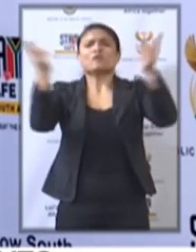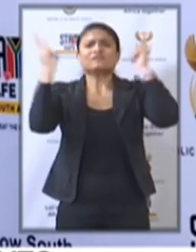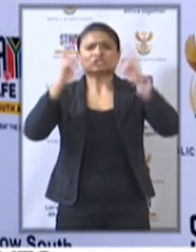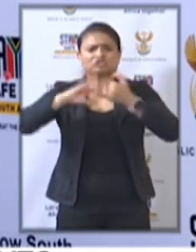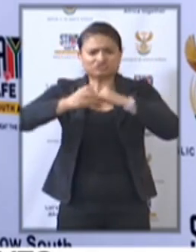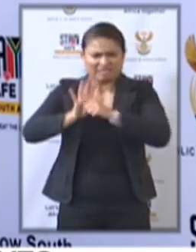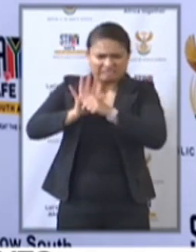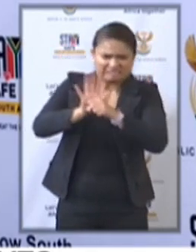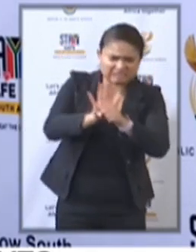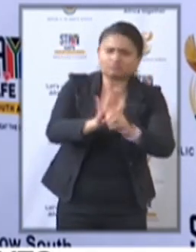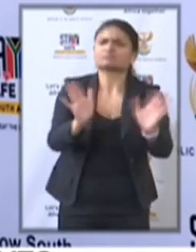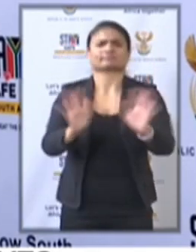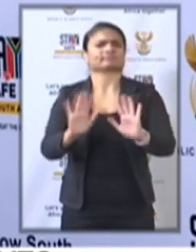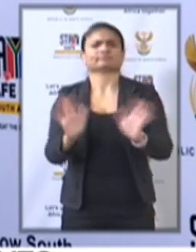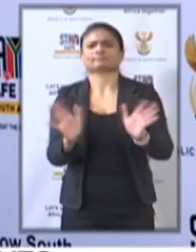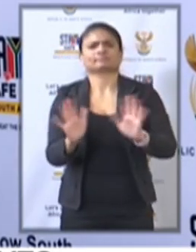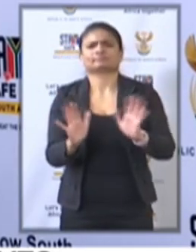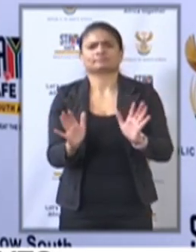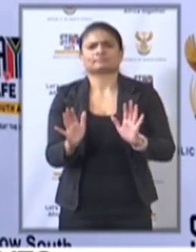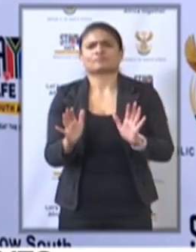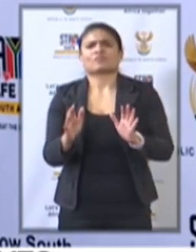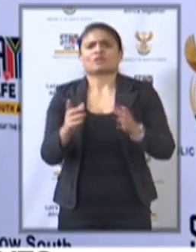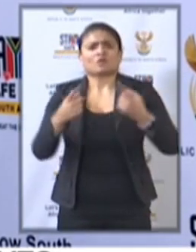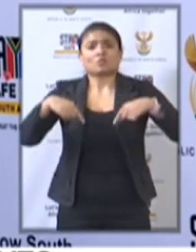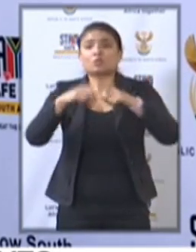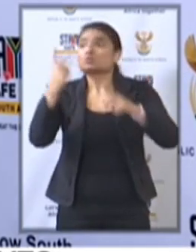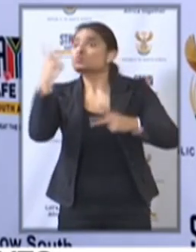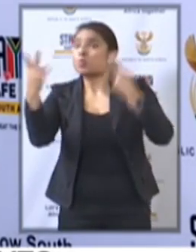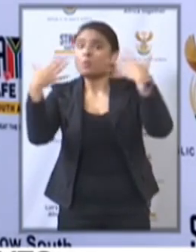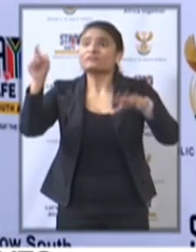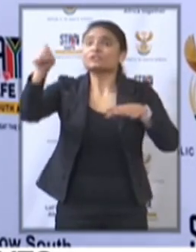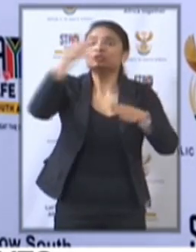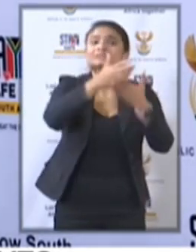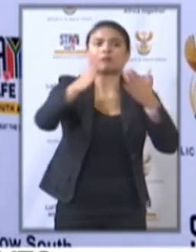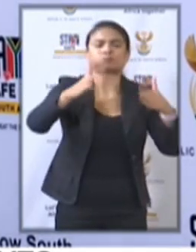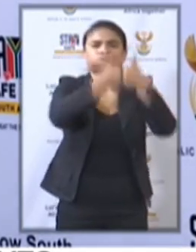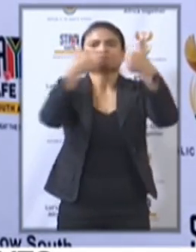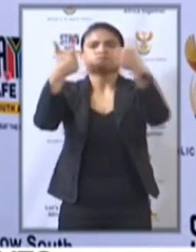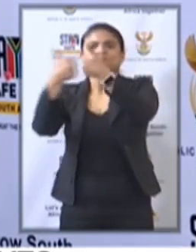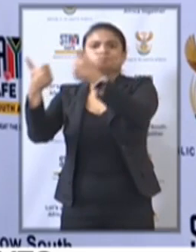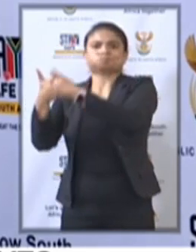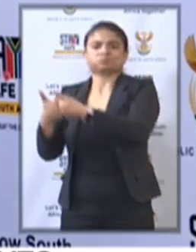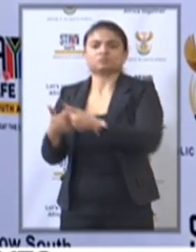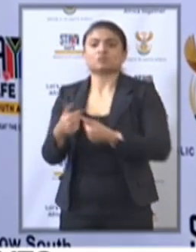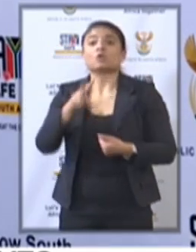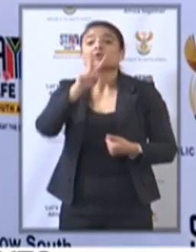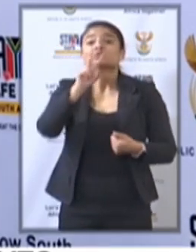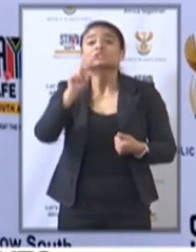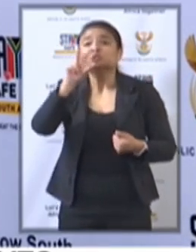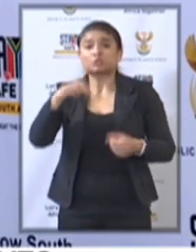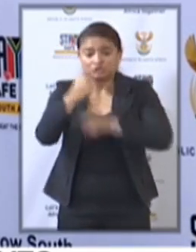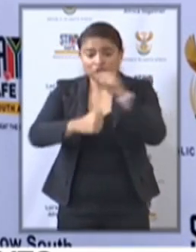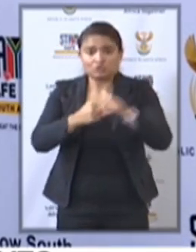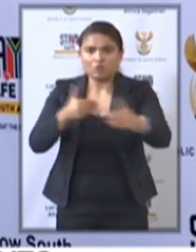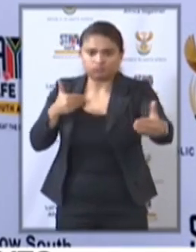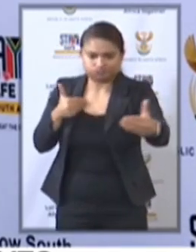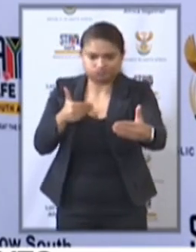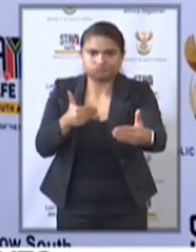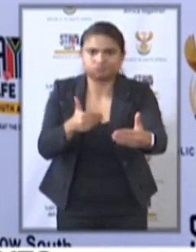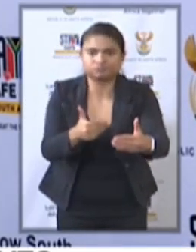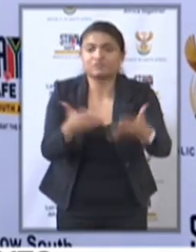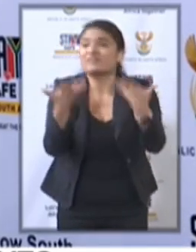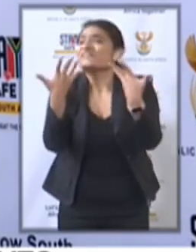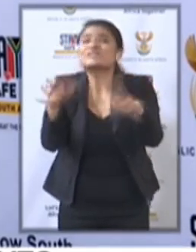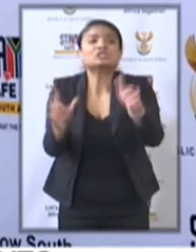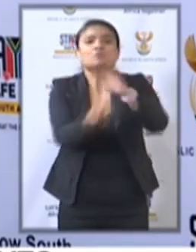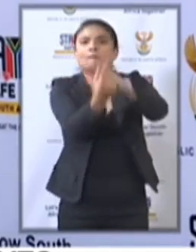as you can see now, already because of the challenges we are facing in 2020, already we are going to